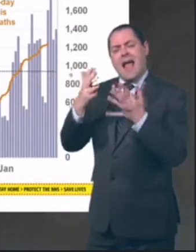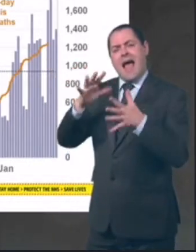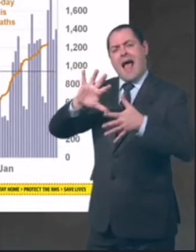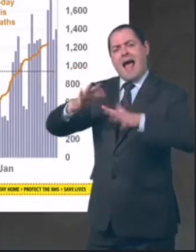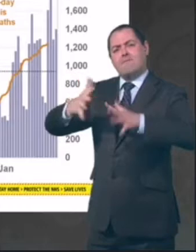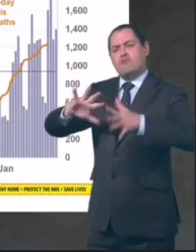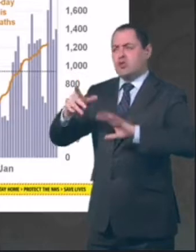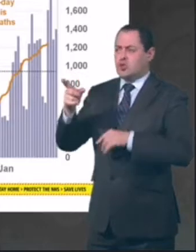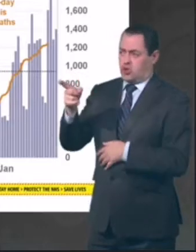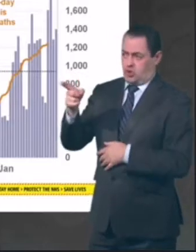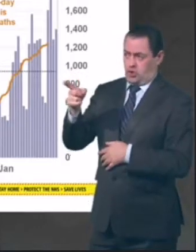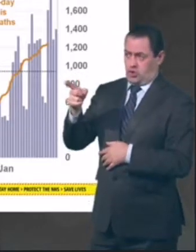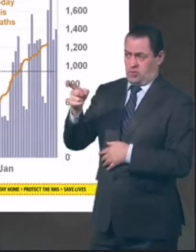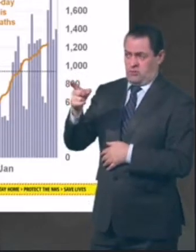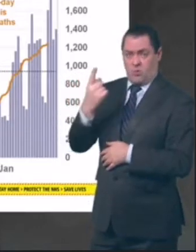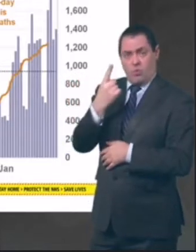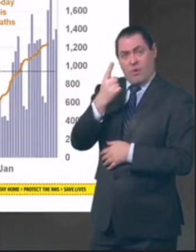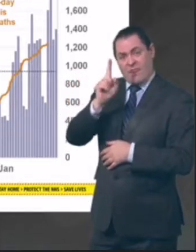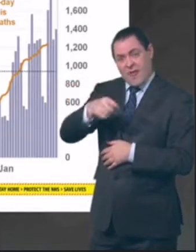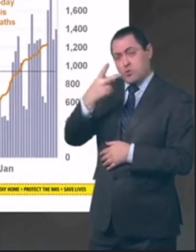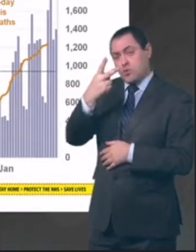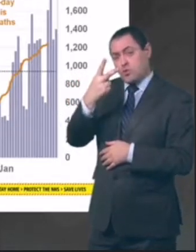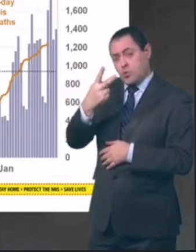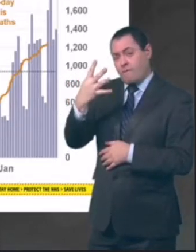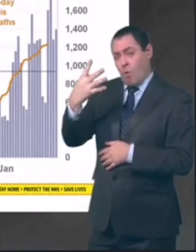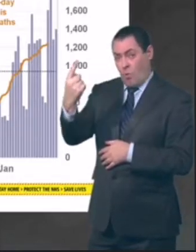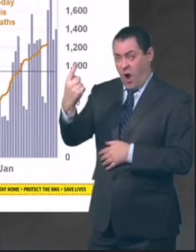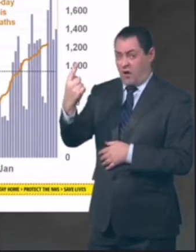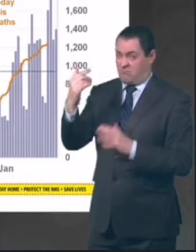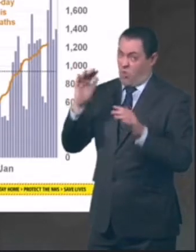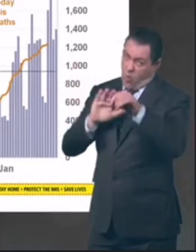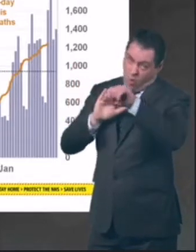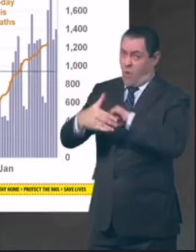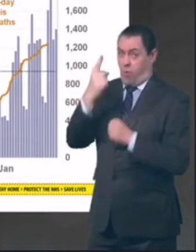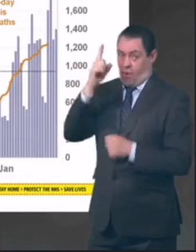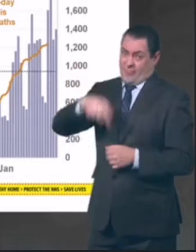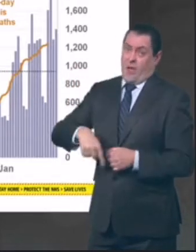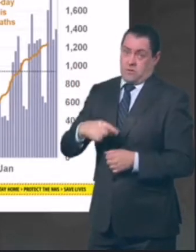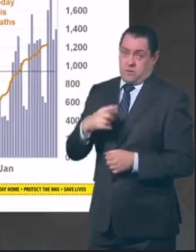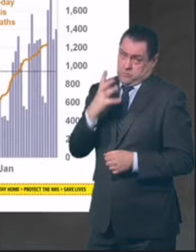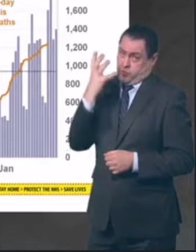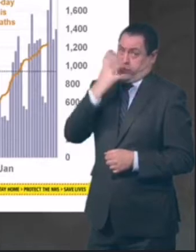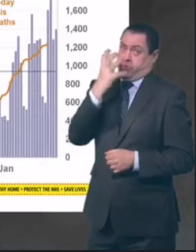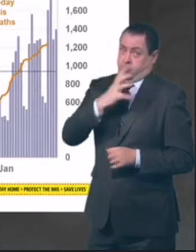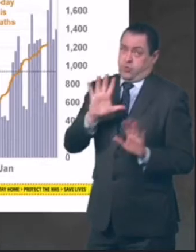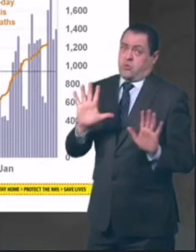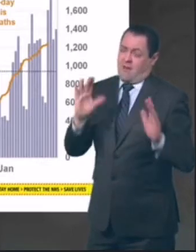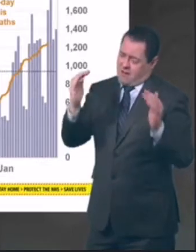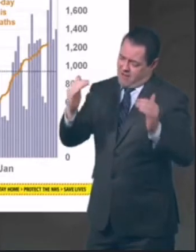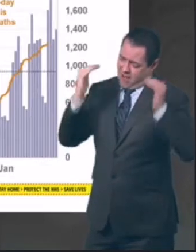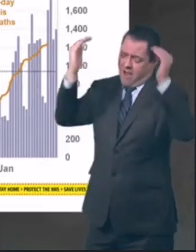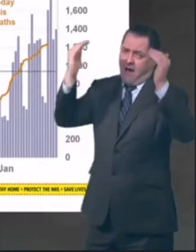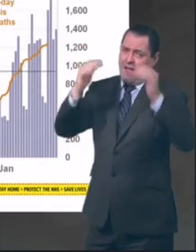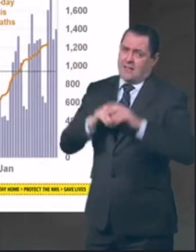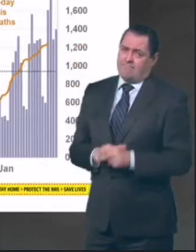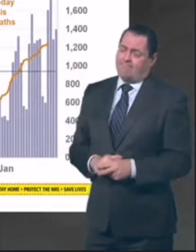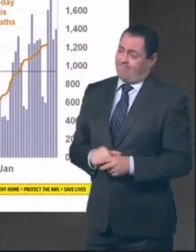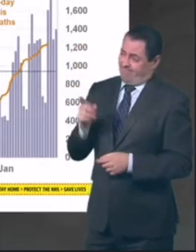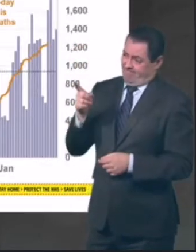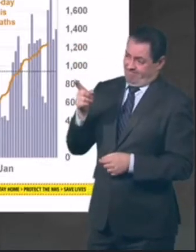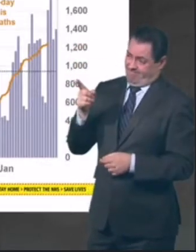deaths a day. So this is a very high rate, and it'll take longer to come down and probably will go